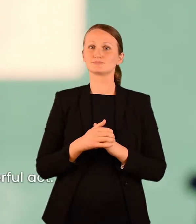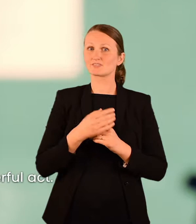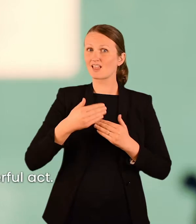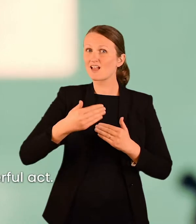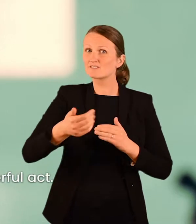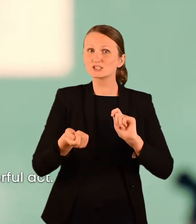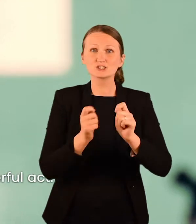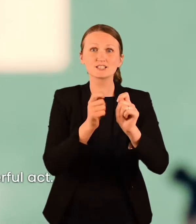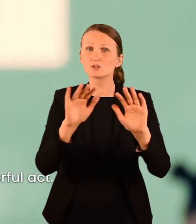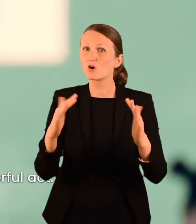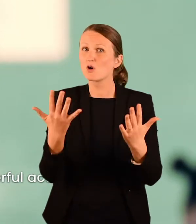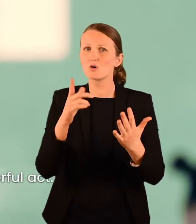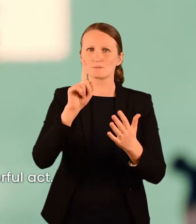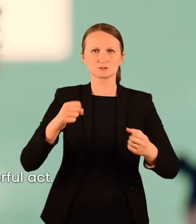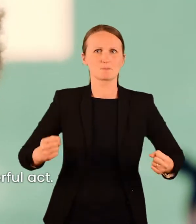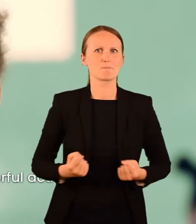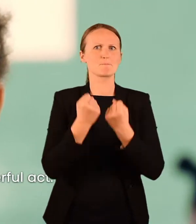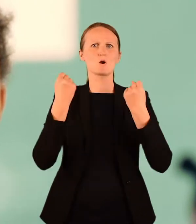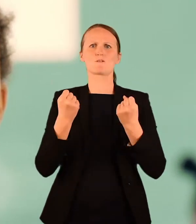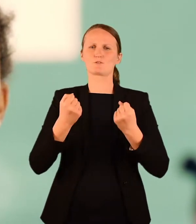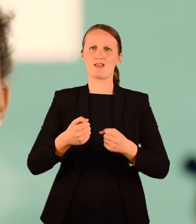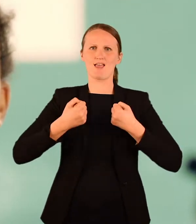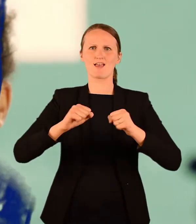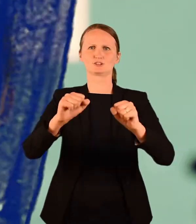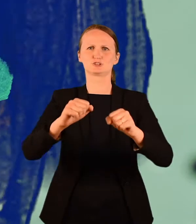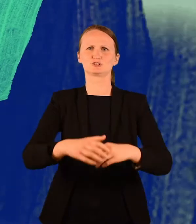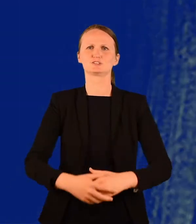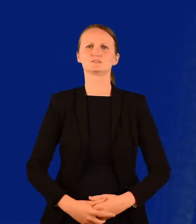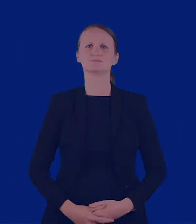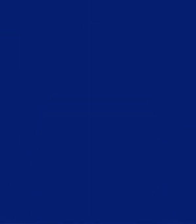Every change starts with a powerful act.